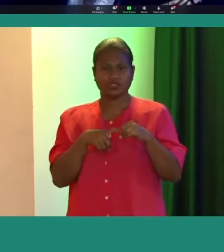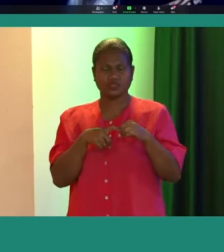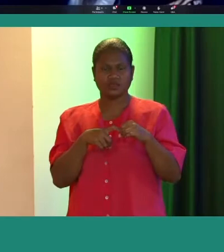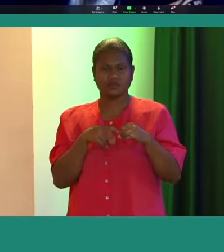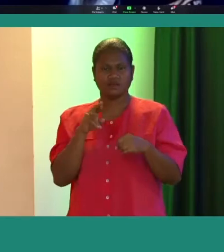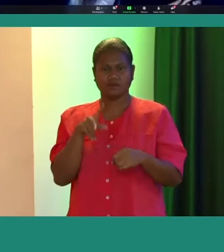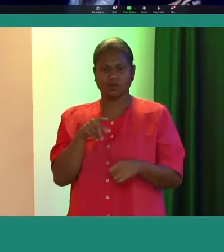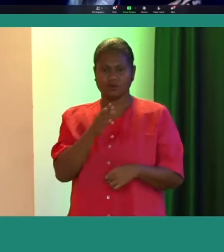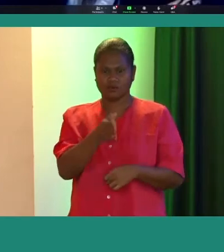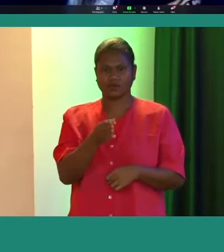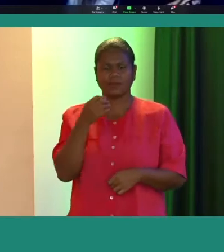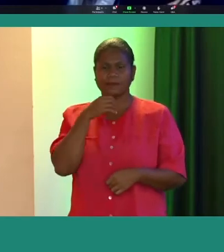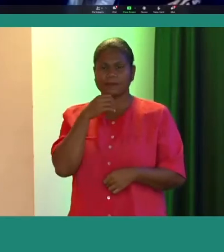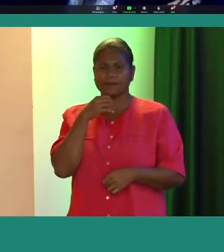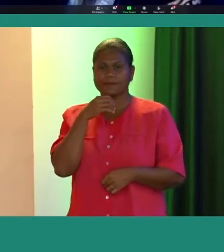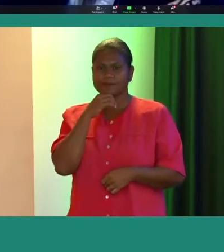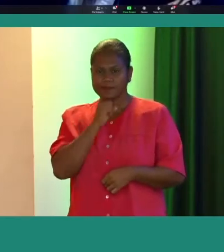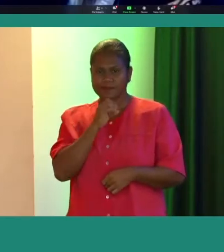Emmanuel.